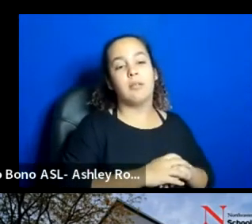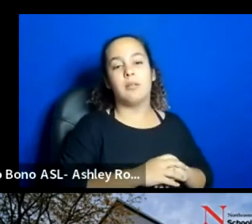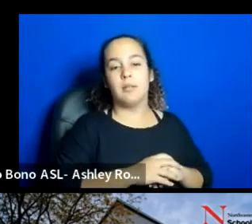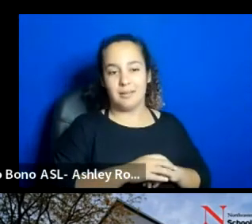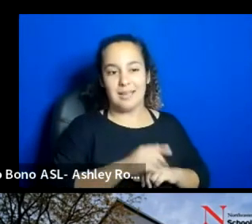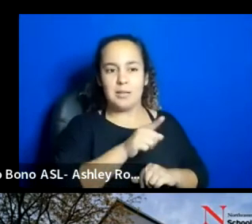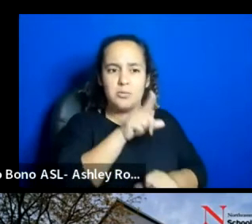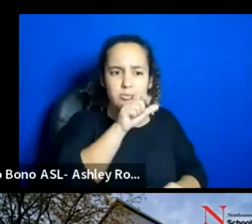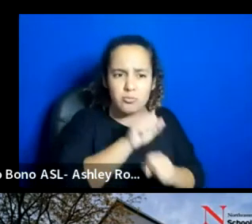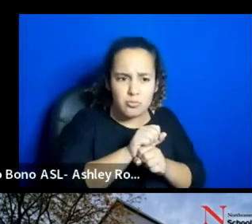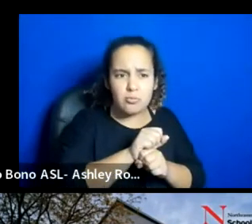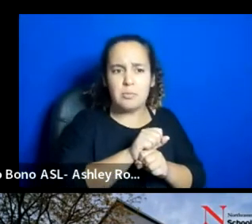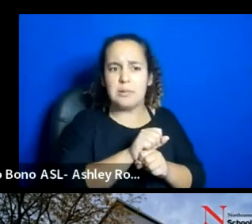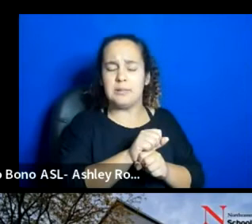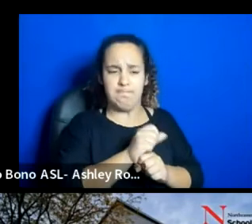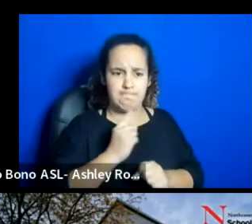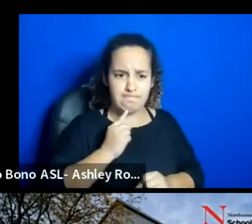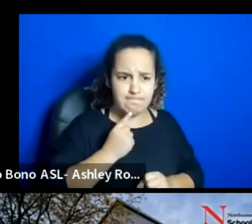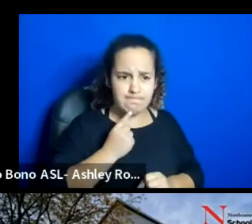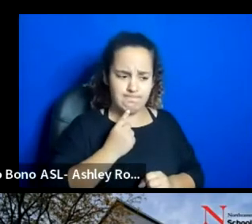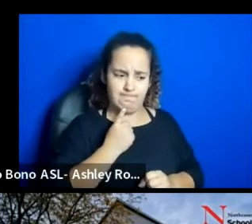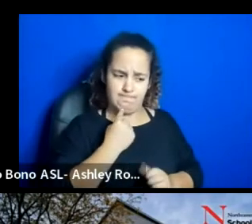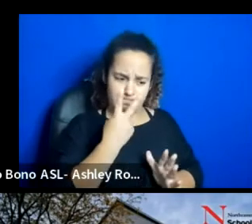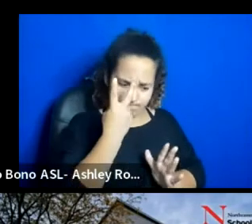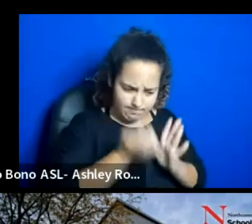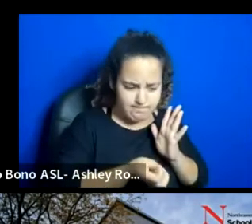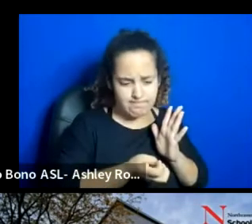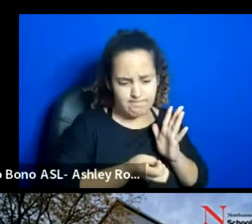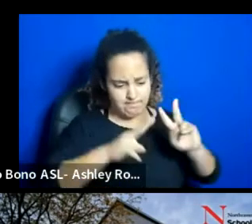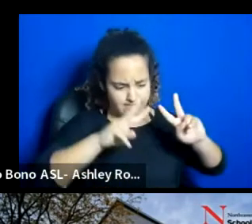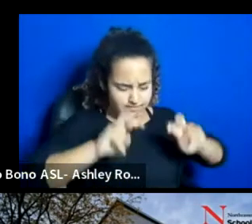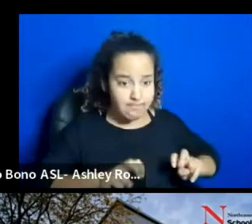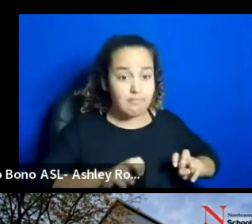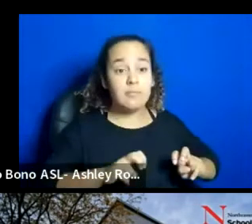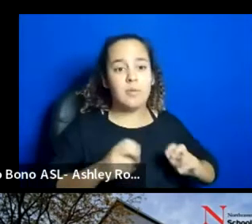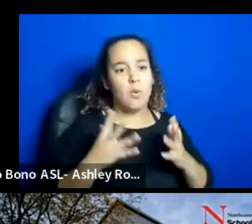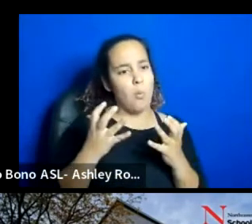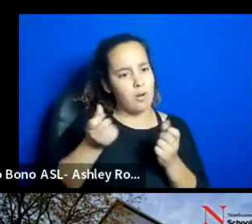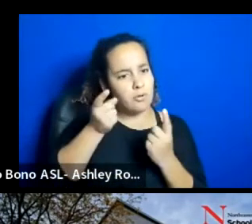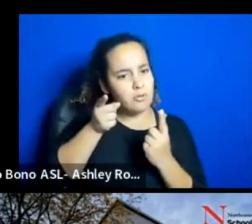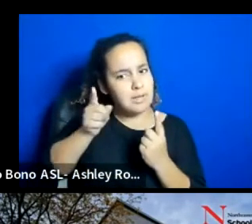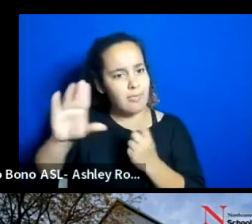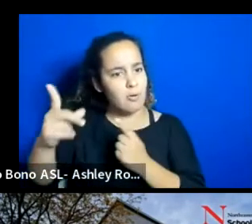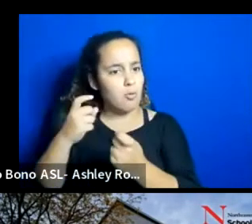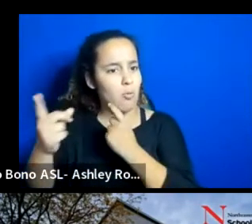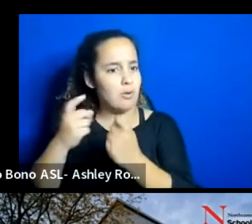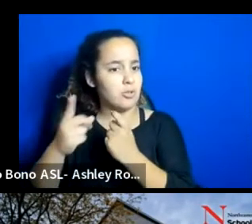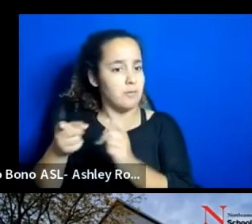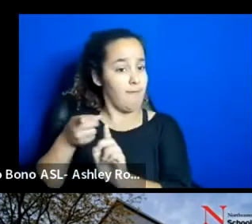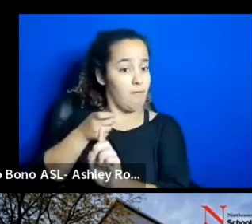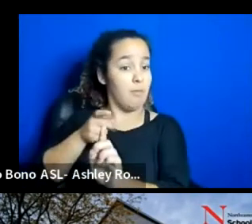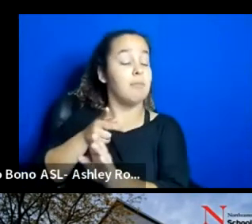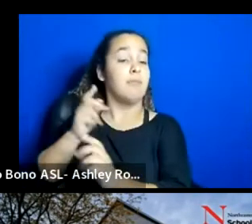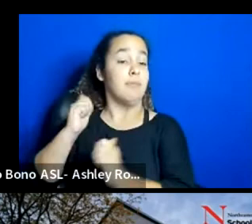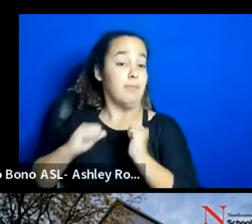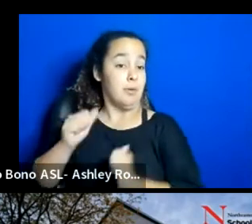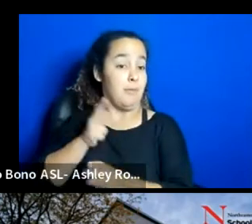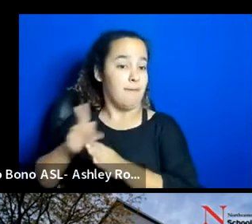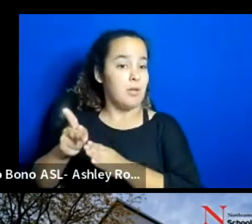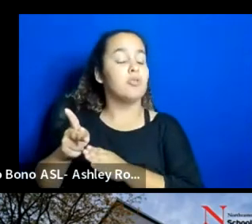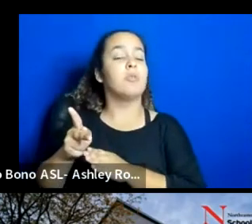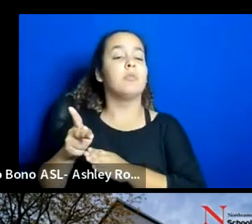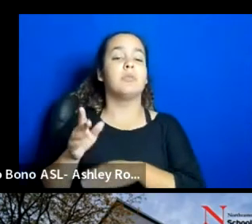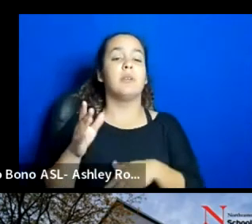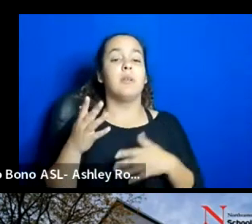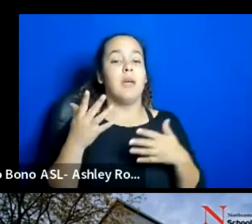it seriously and really thinking about and trying to understand the questions that theatre professionals had to ask about the world and then thinking about law's role